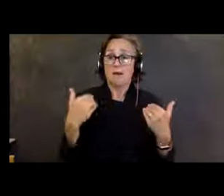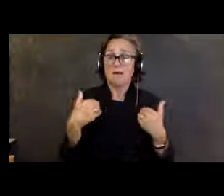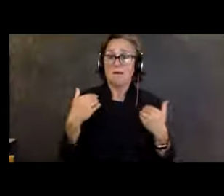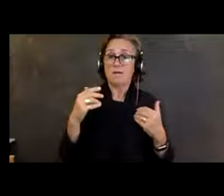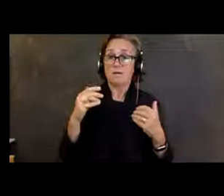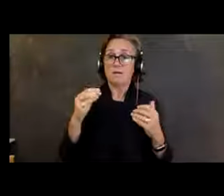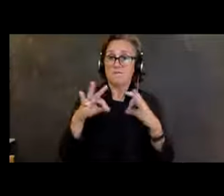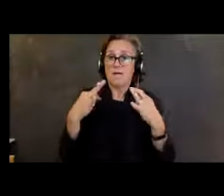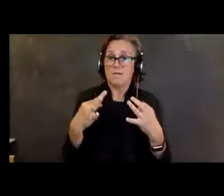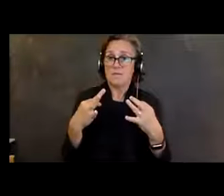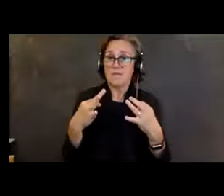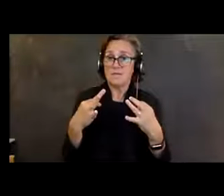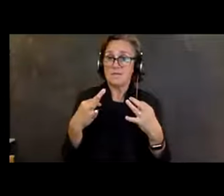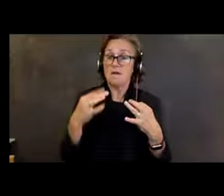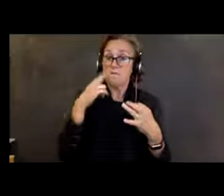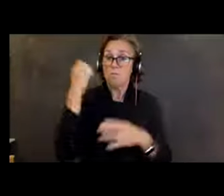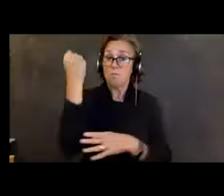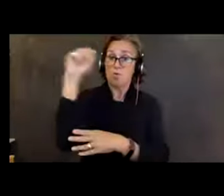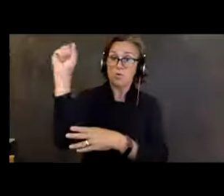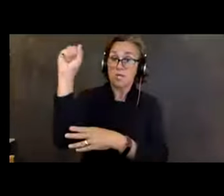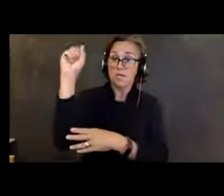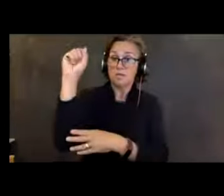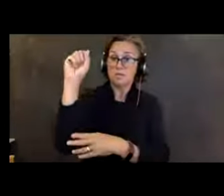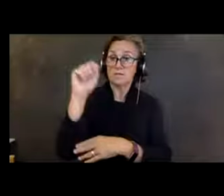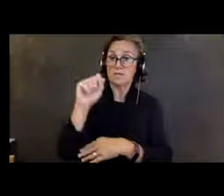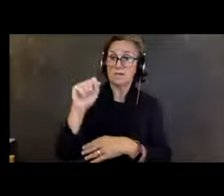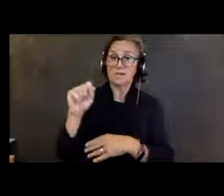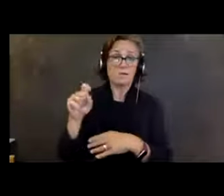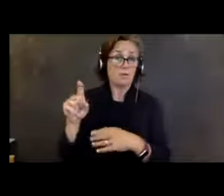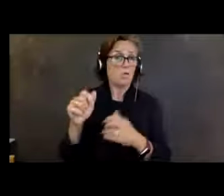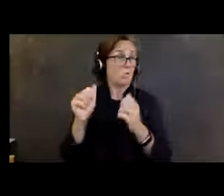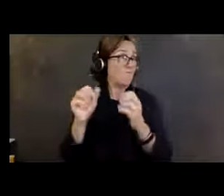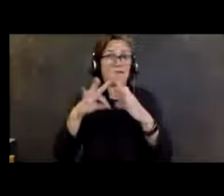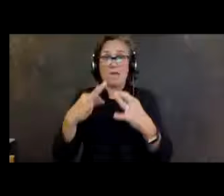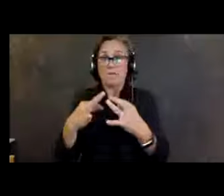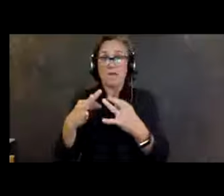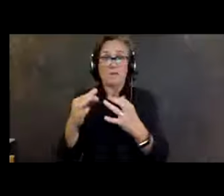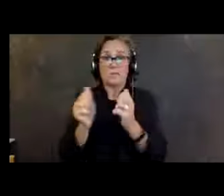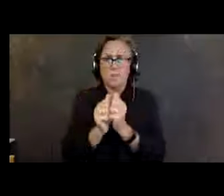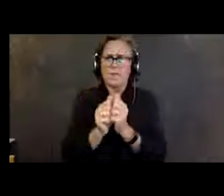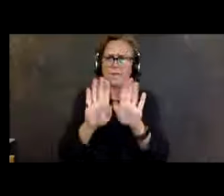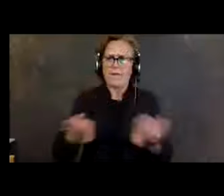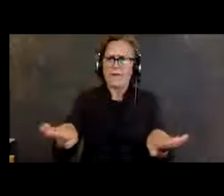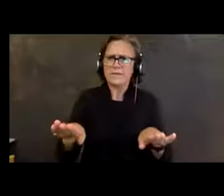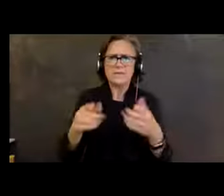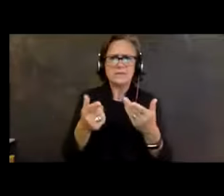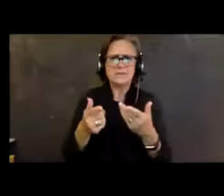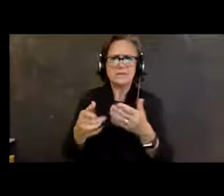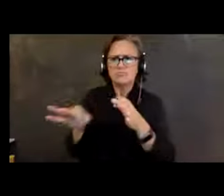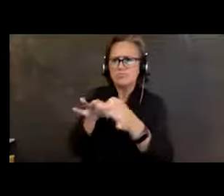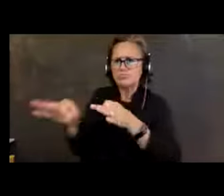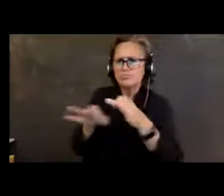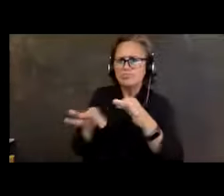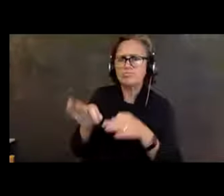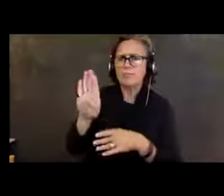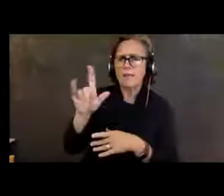that and talking to their children about why they're protesting racial injustice, Black Lives Matter, you